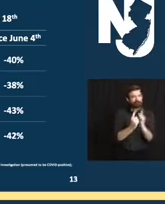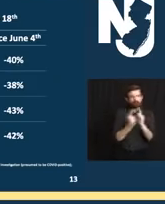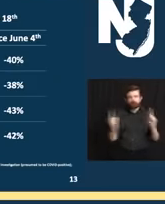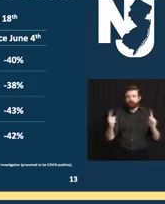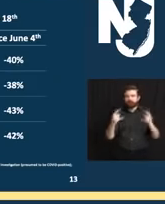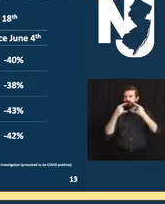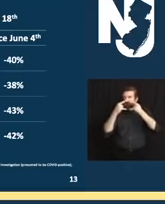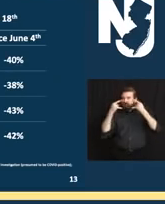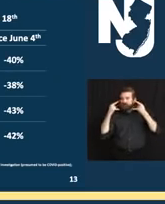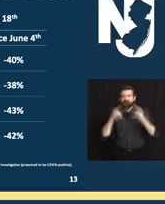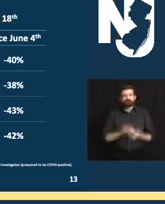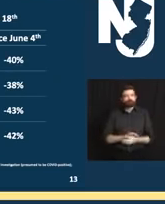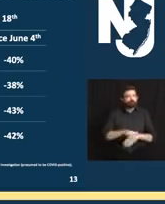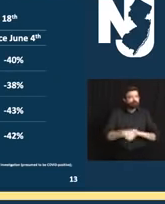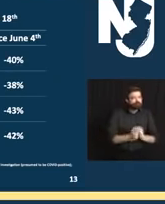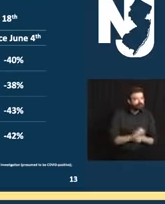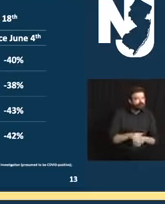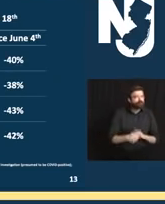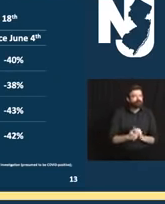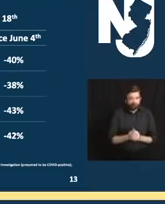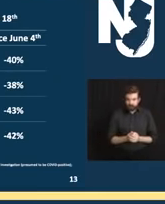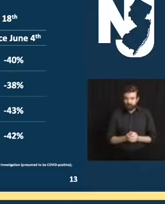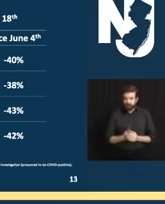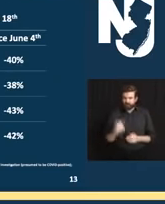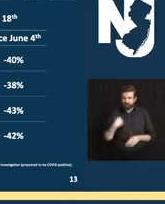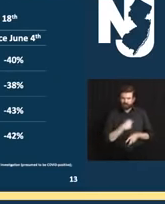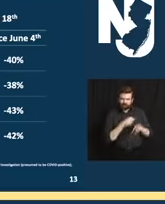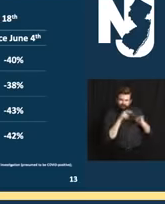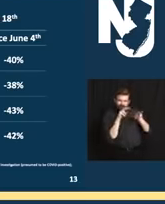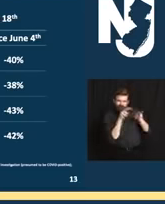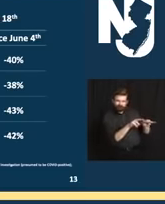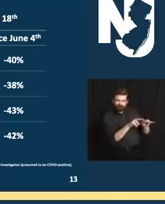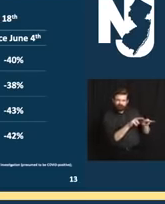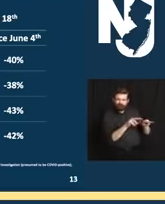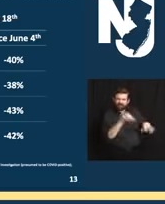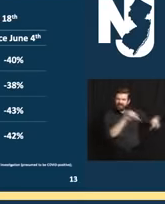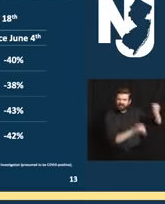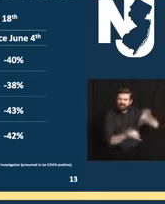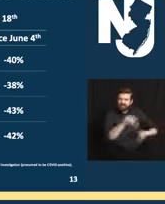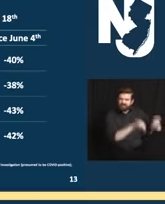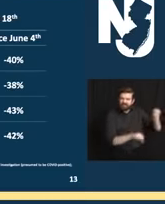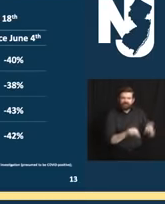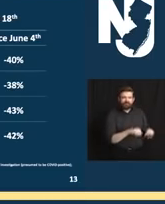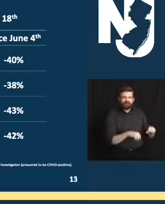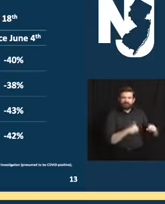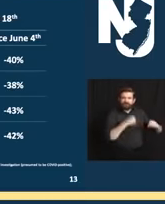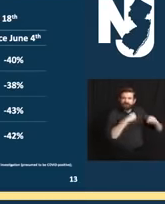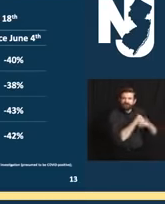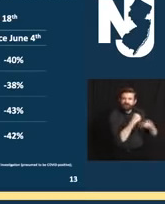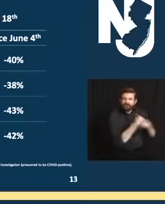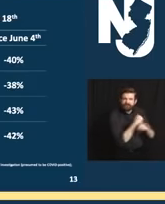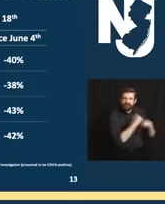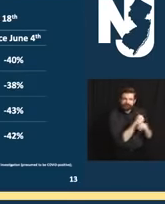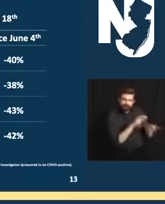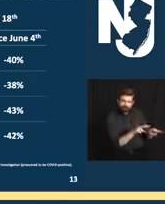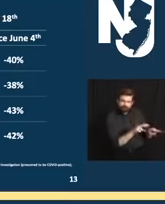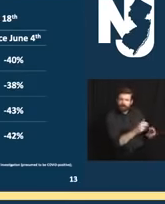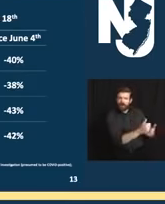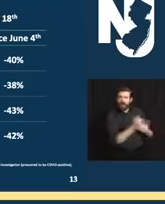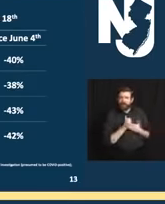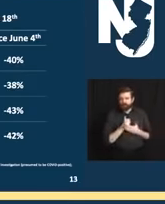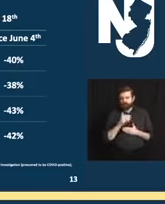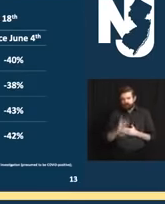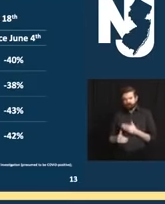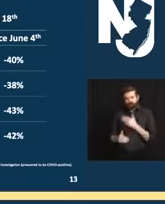taking data-driven, science-focused, and responsible steps forward was the right path. And as we work to stay on our road